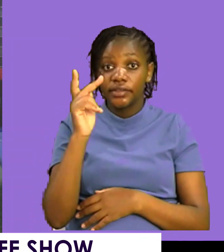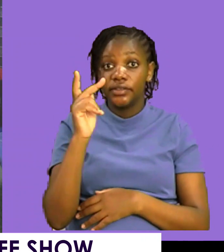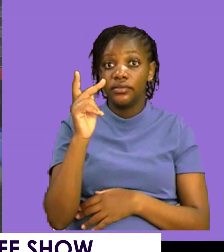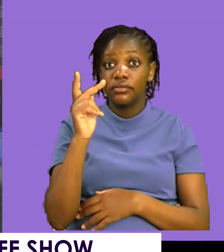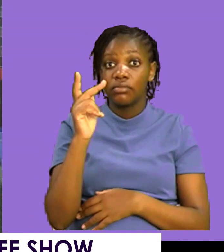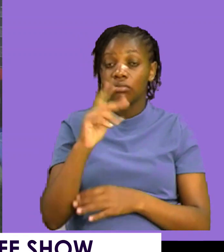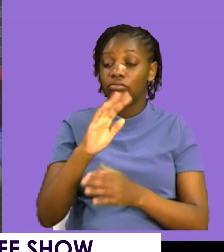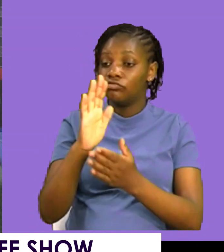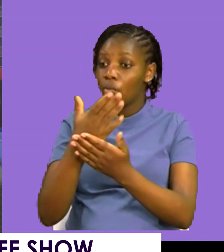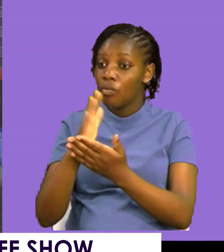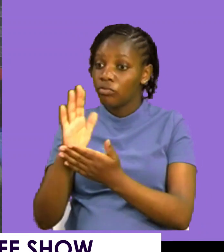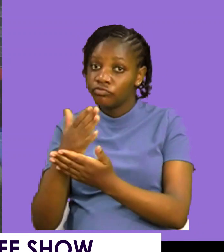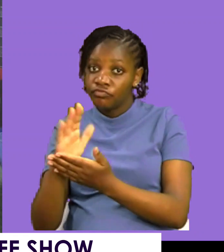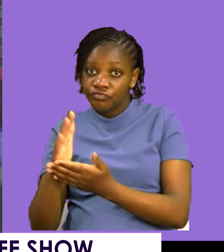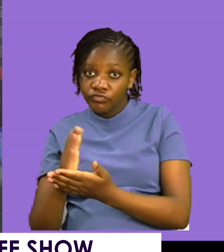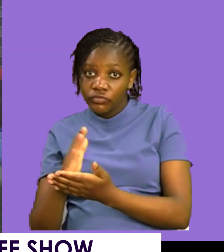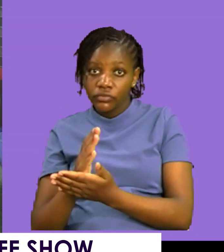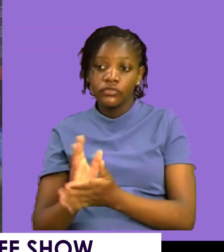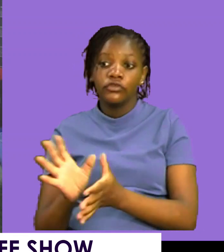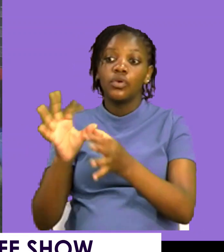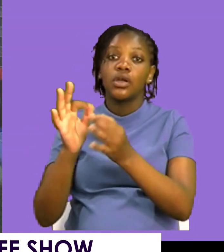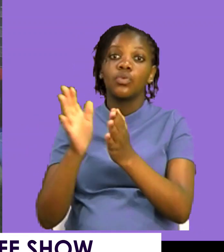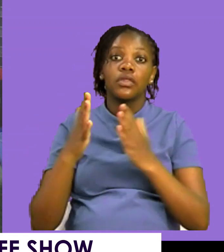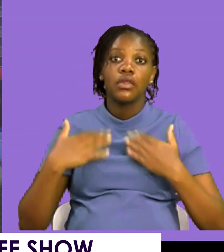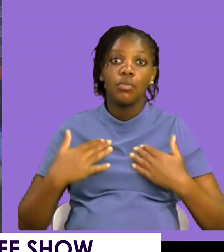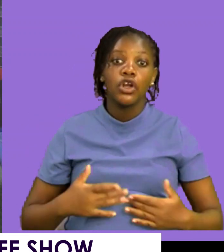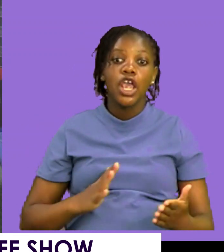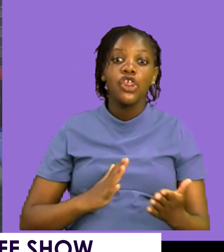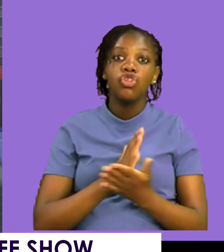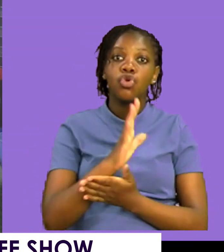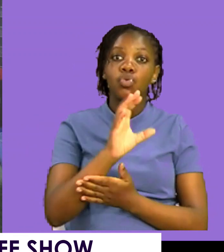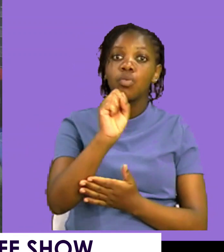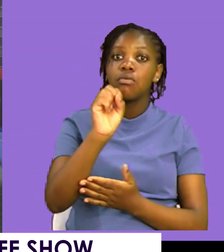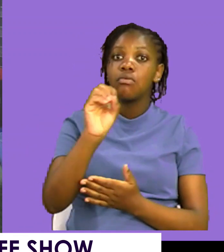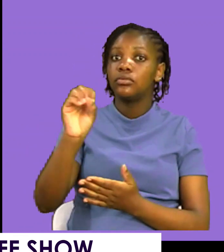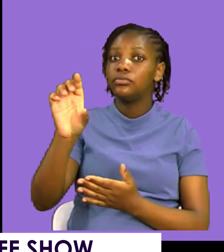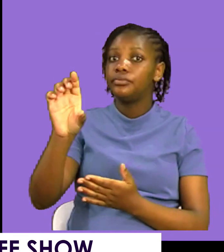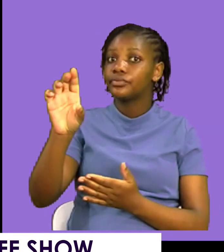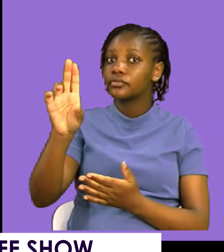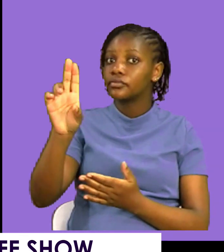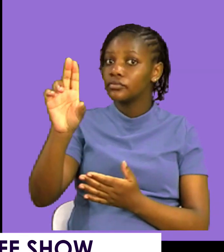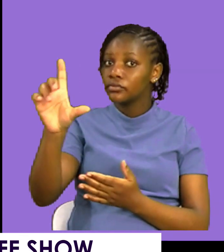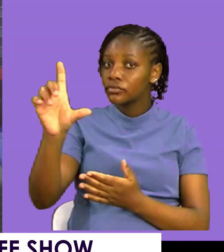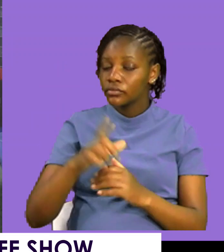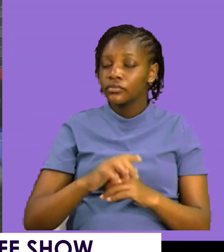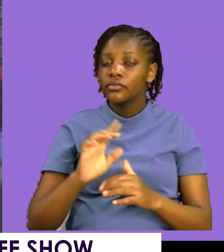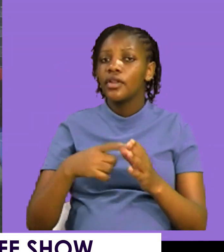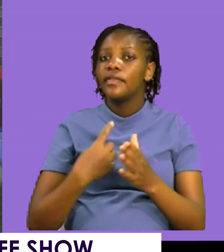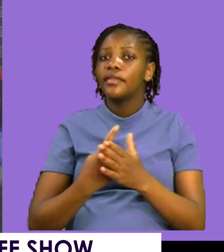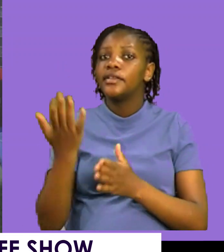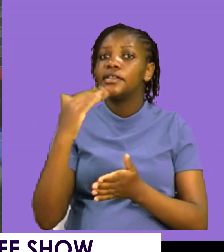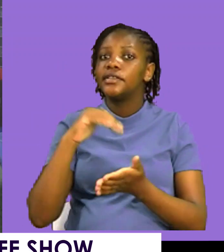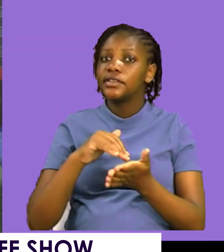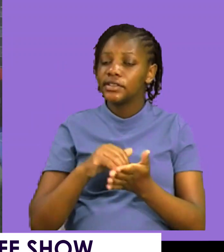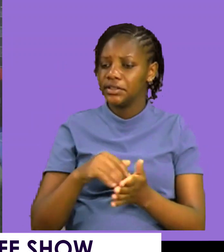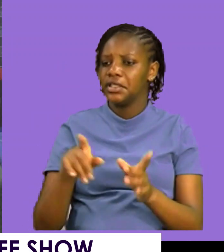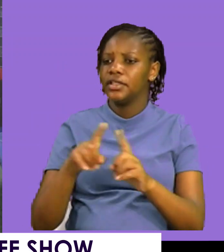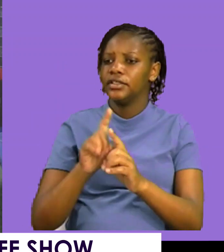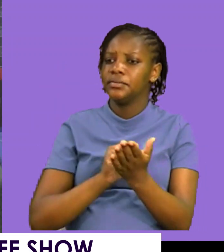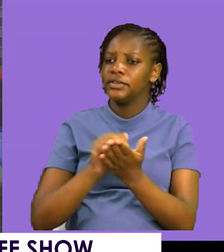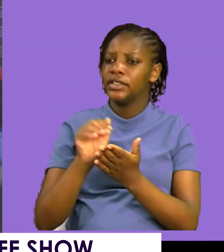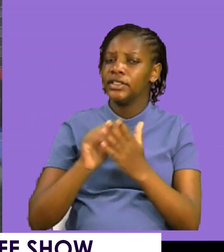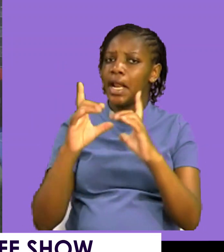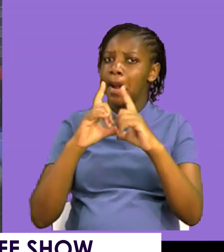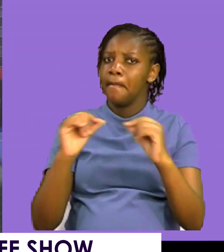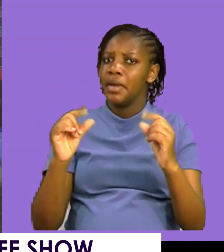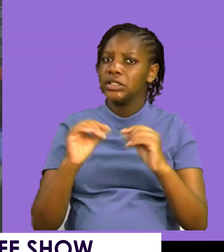body by the soul. And again, the soul, sends messages to the